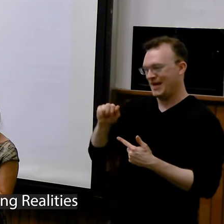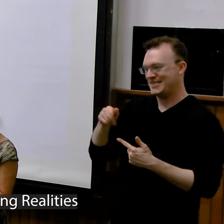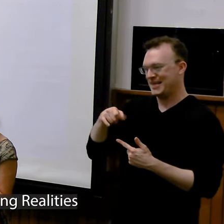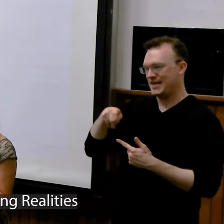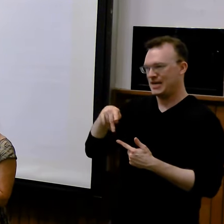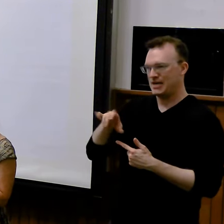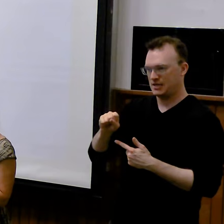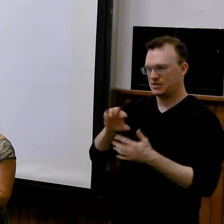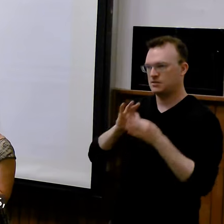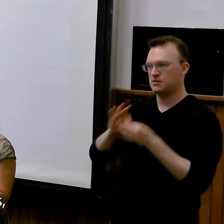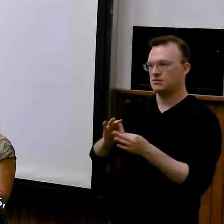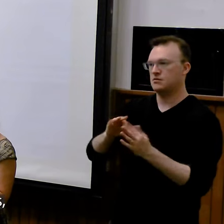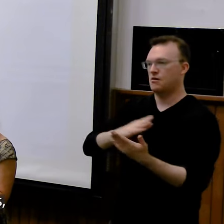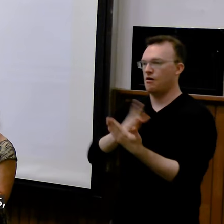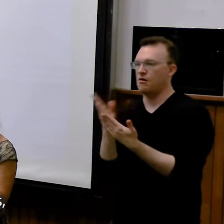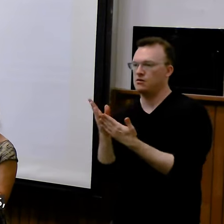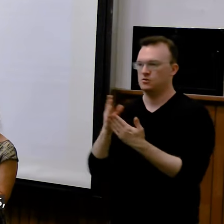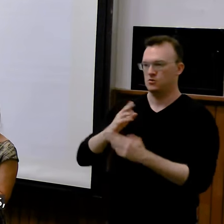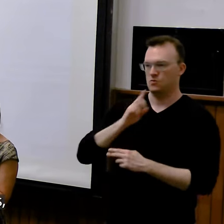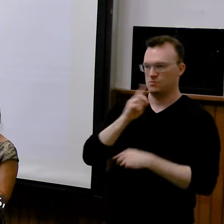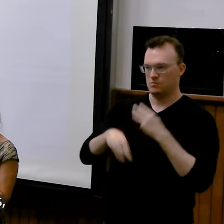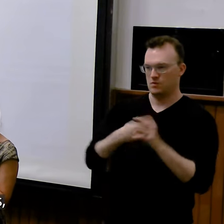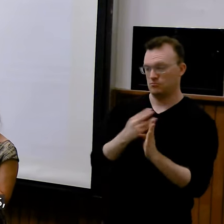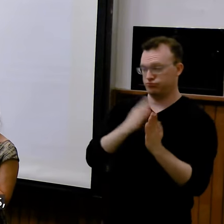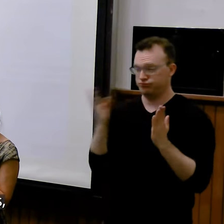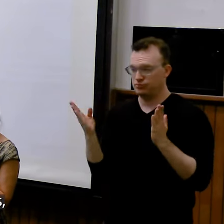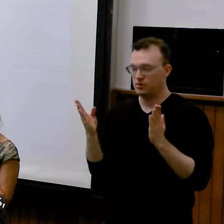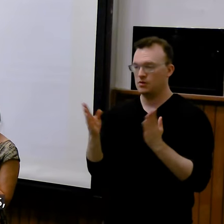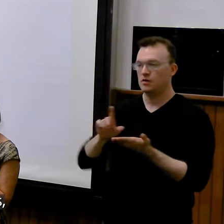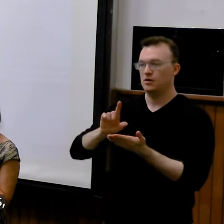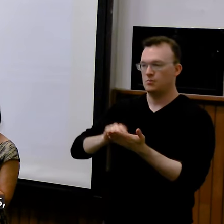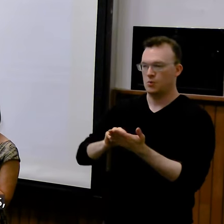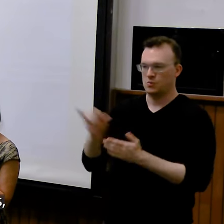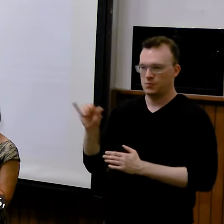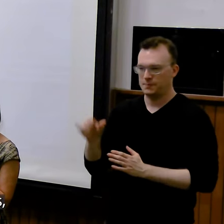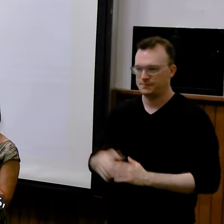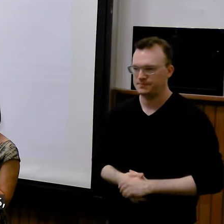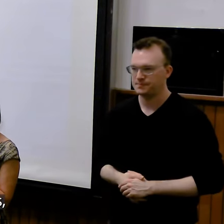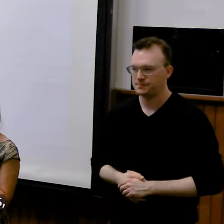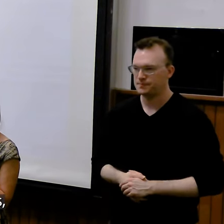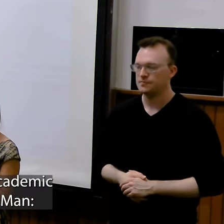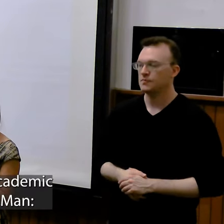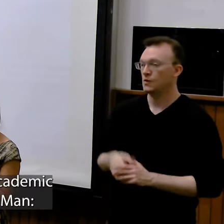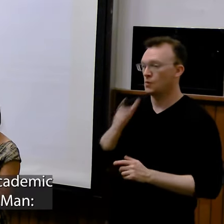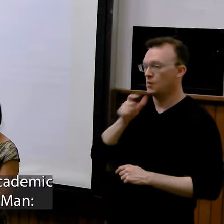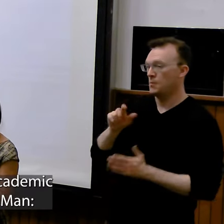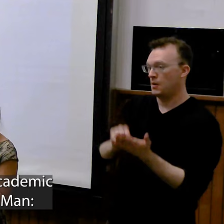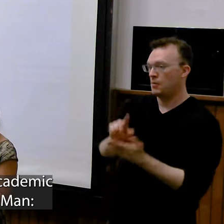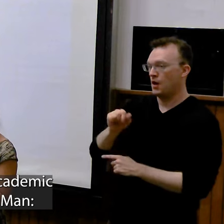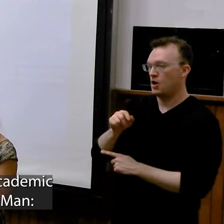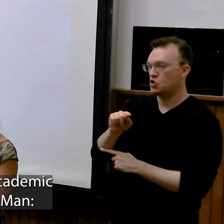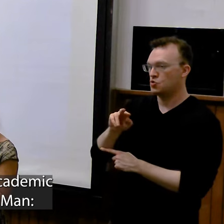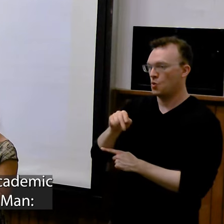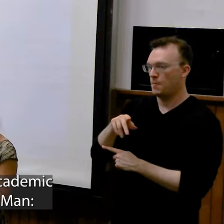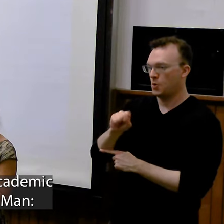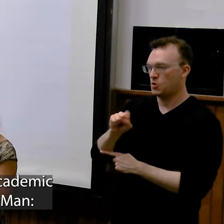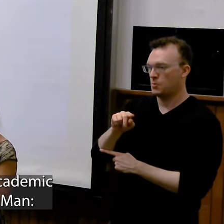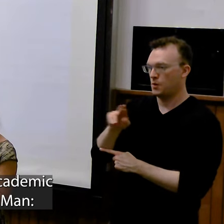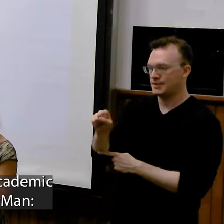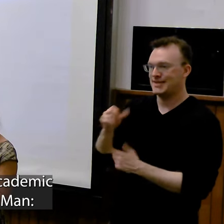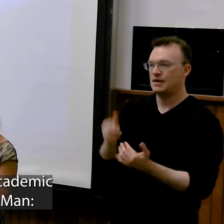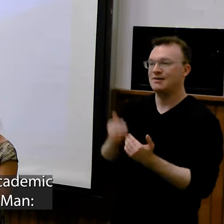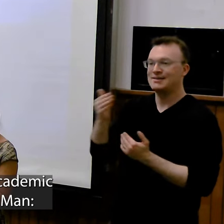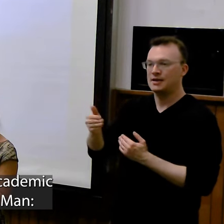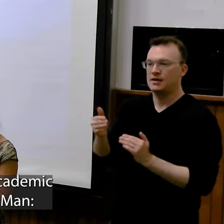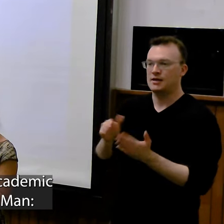Crossing Realities, was published by Atropos Press. She is currently working on her next